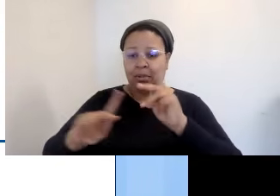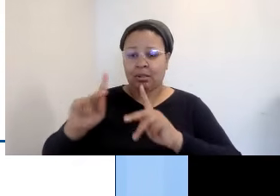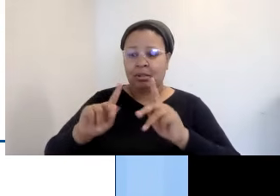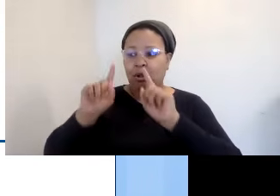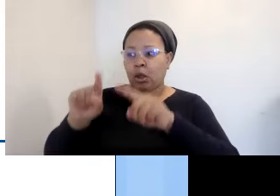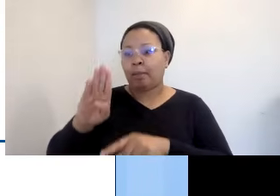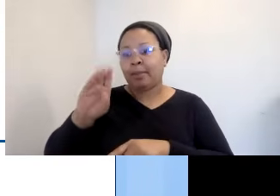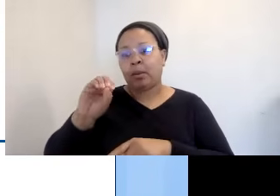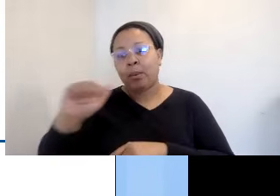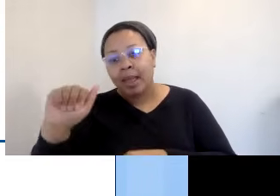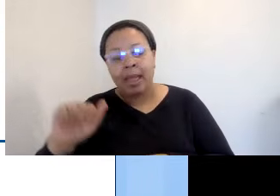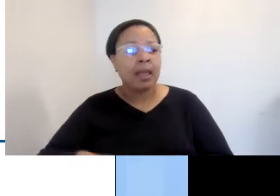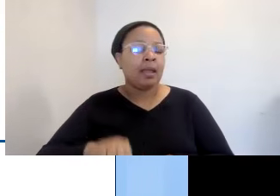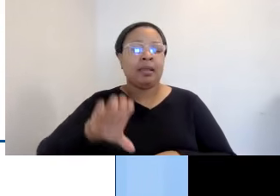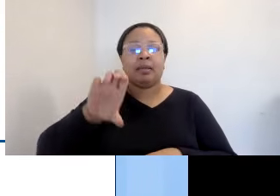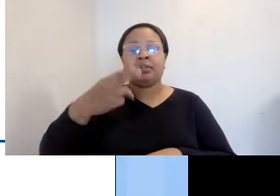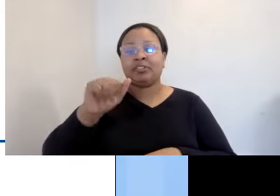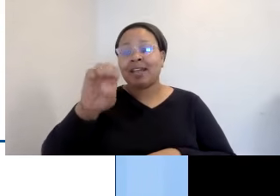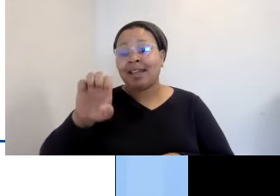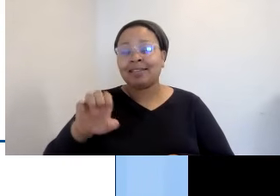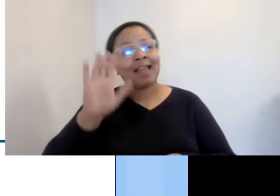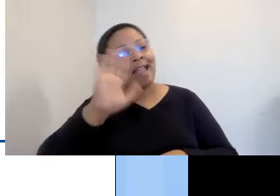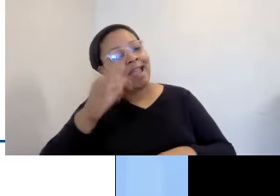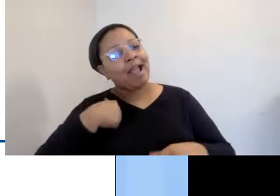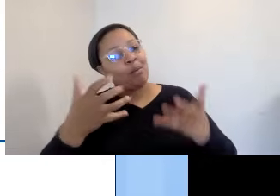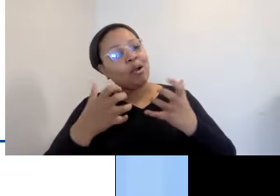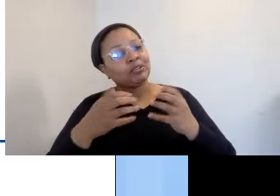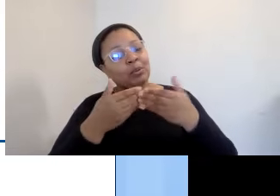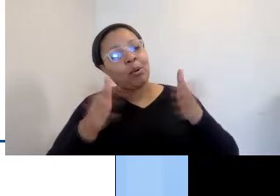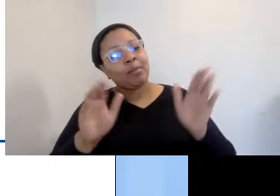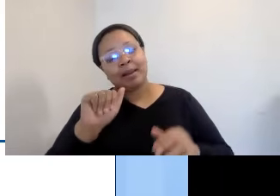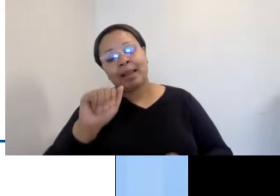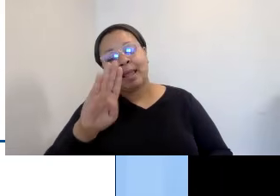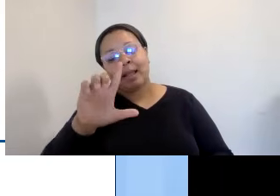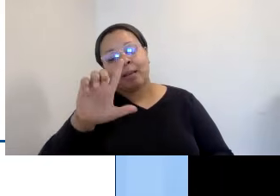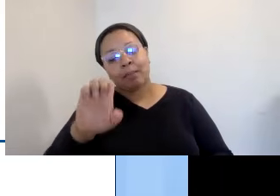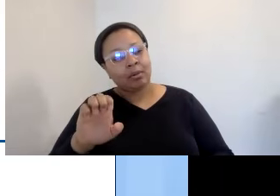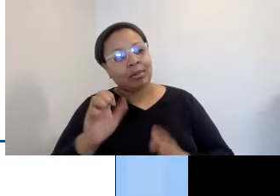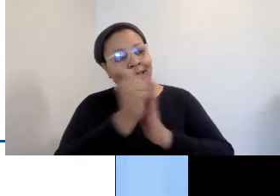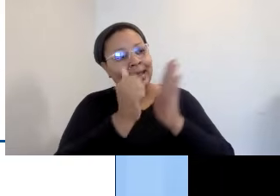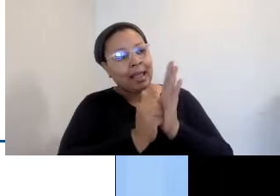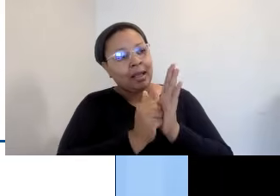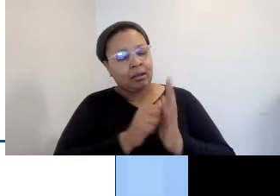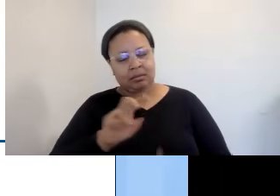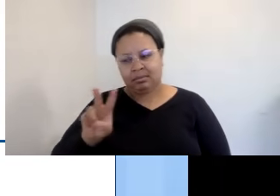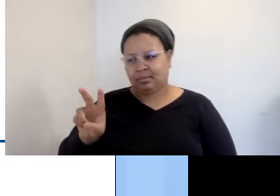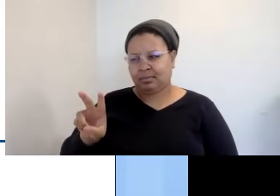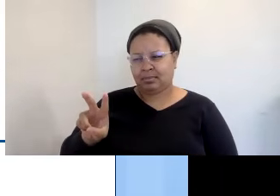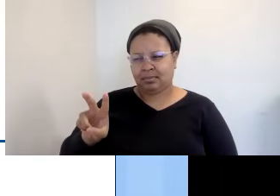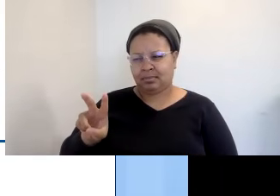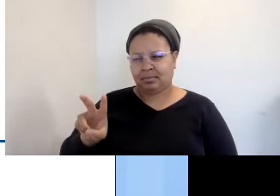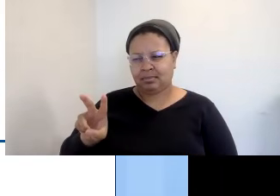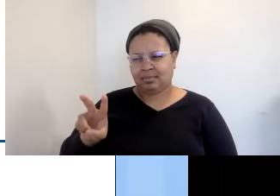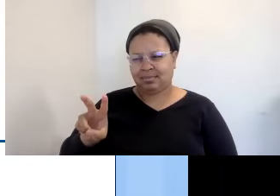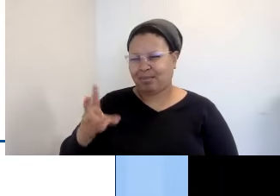Bank of America, Chase, saying, hey, I want to open up an ABLE account, and they're just looking at them like they're crazy, like,